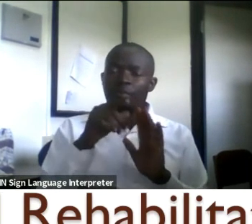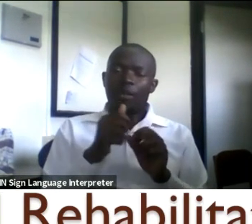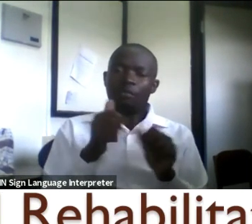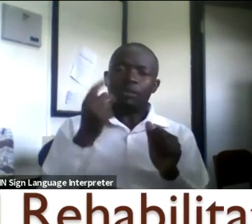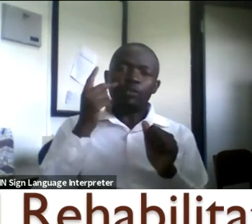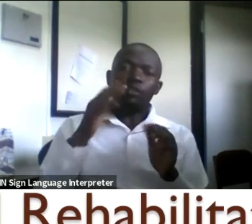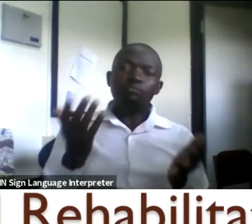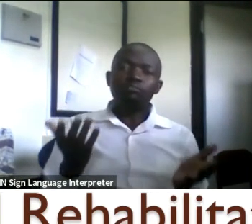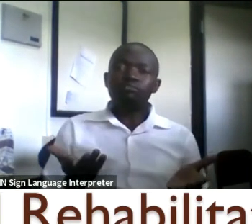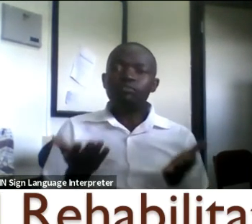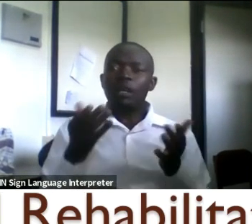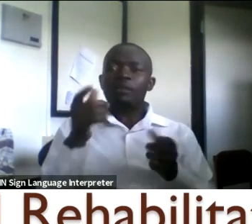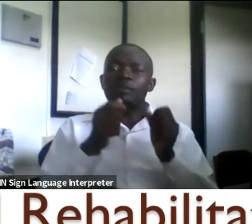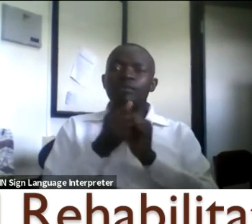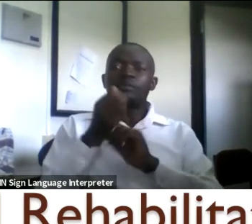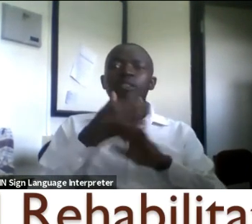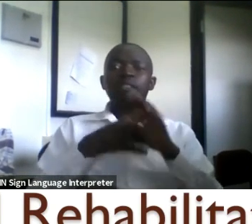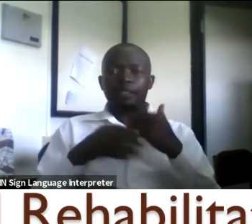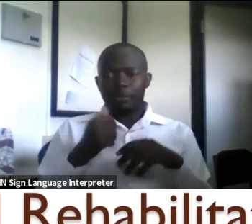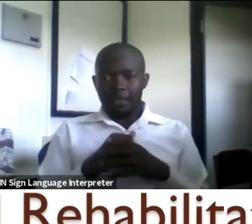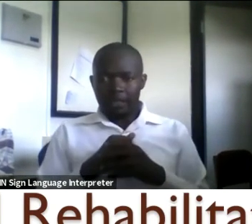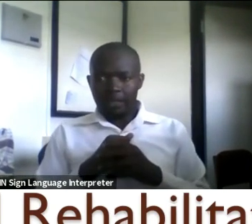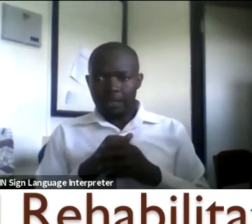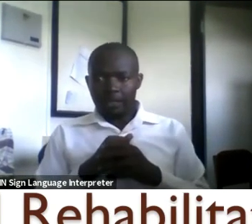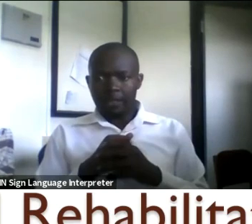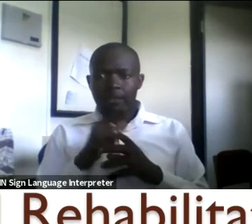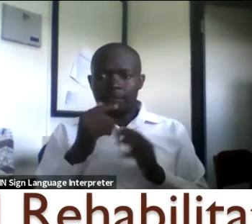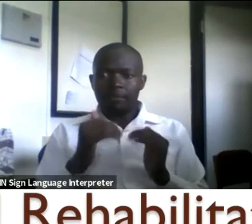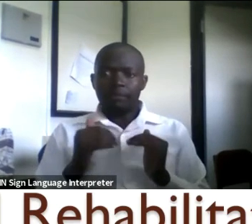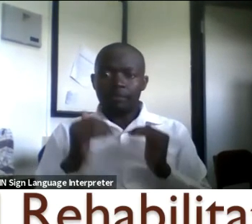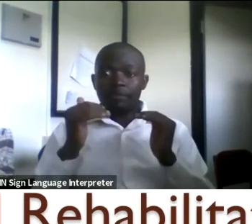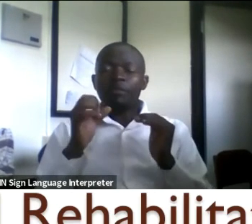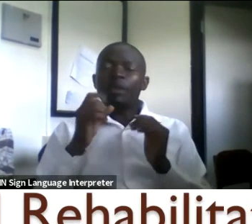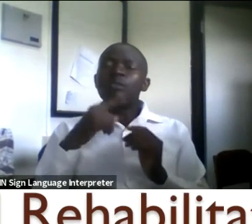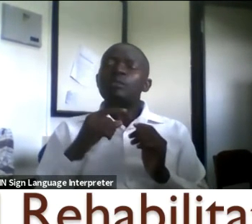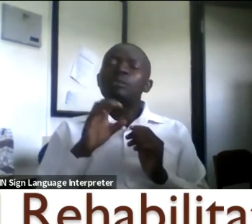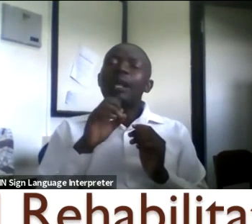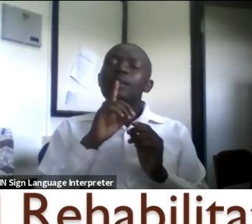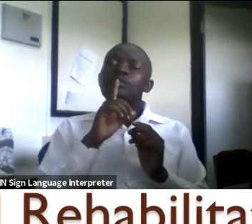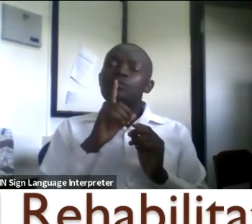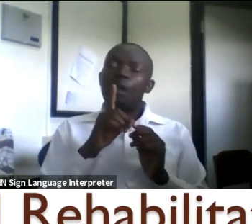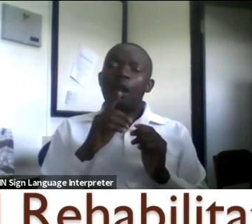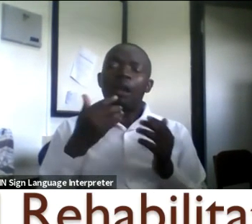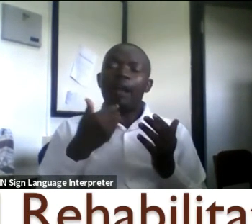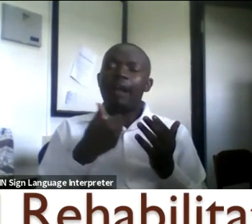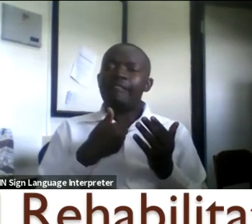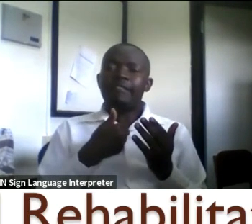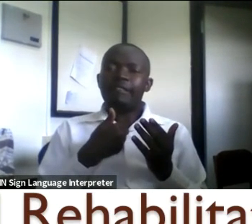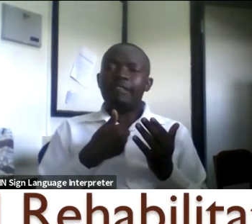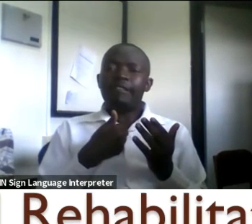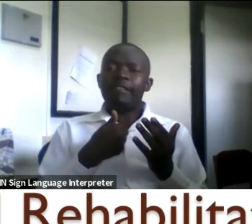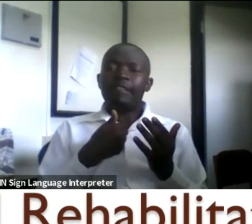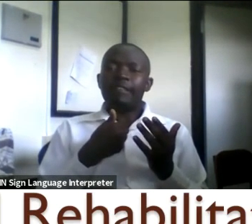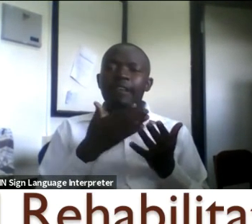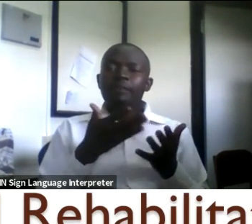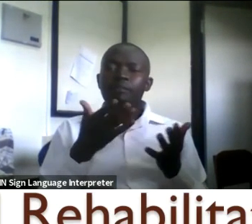with disabilities has been enormous. So how do we ensure that if well-being of people